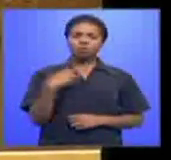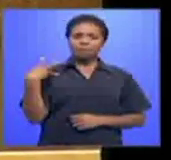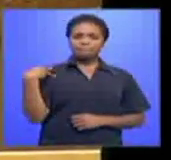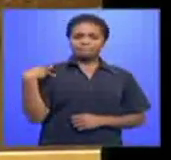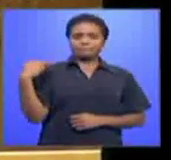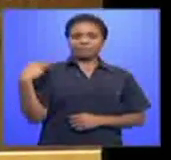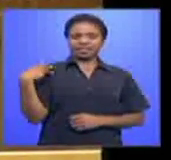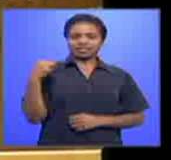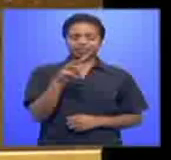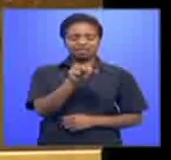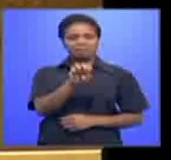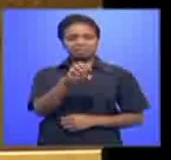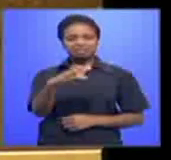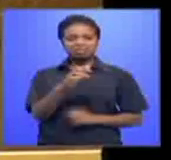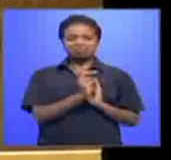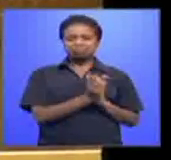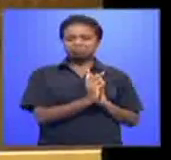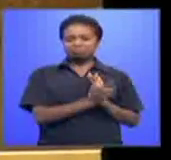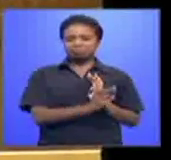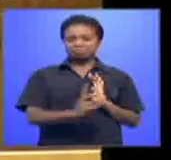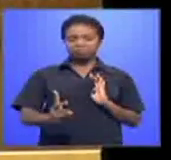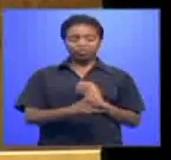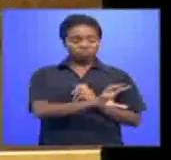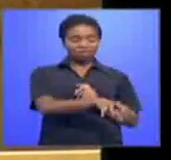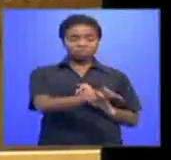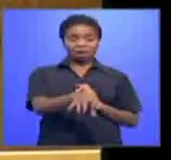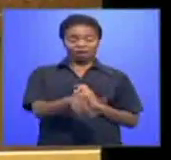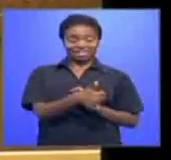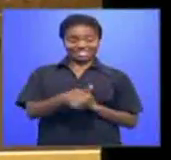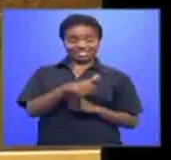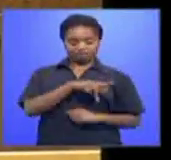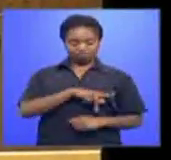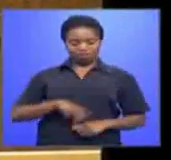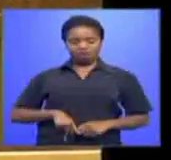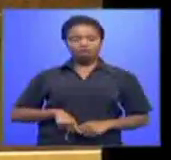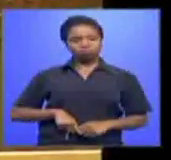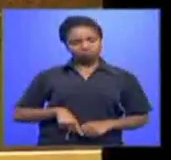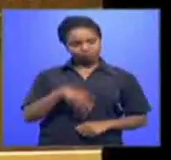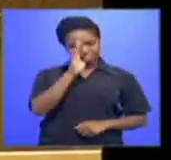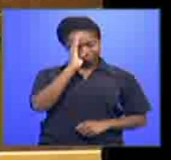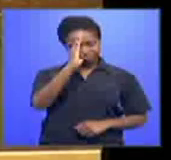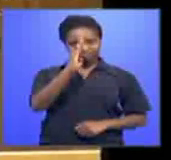Ministers and Deputy Ministers, distinguished Premiers, and speakers of the provinces,